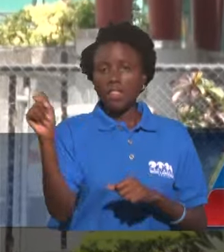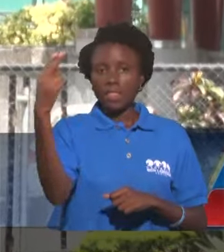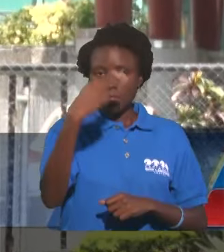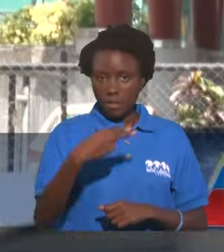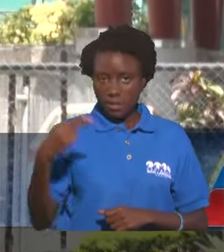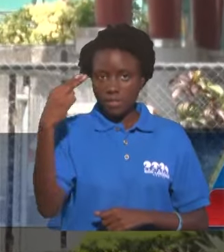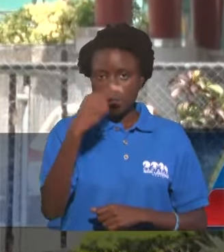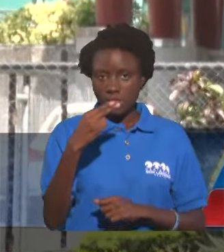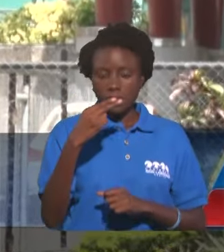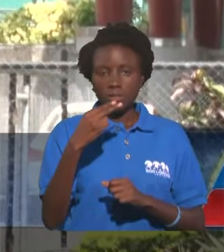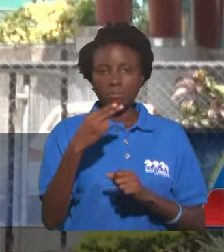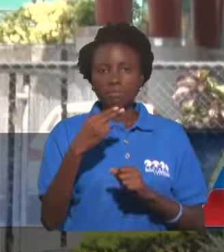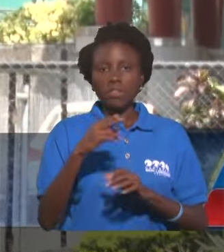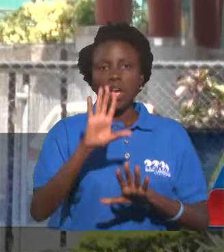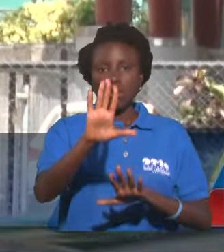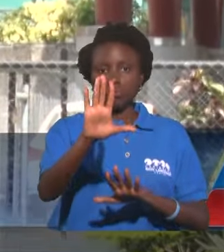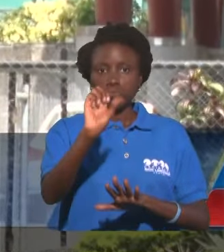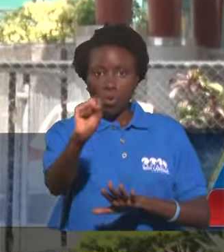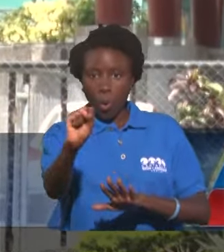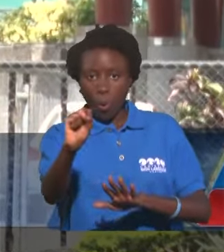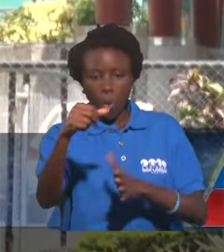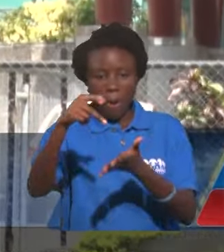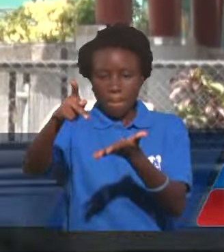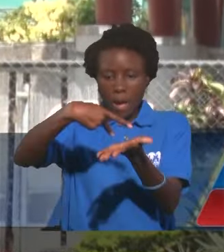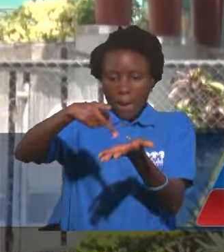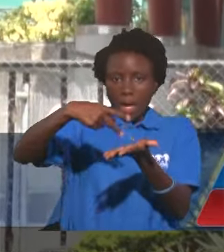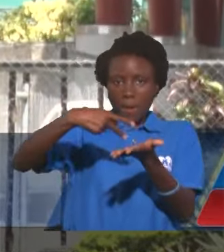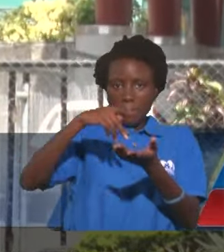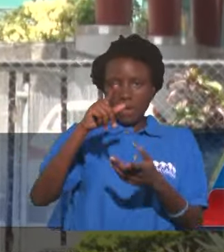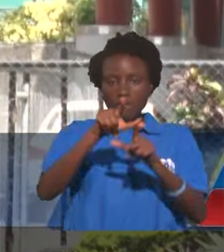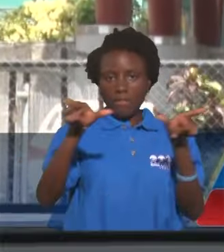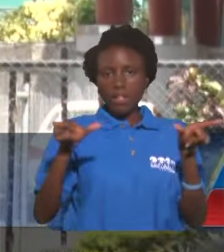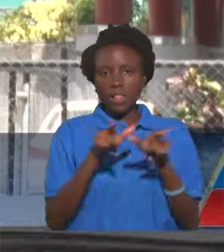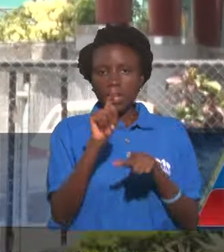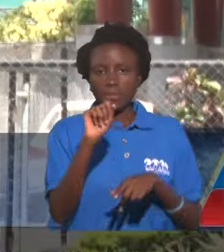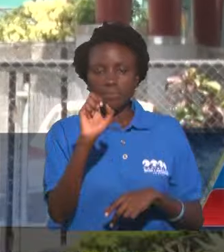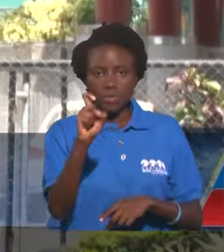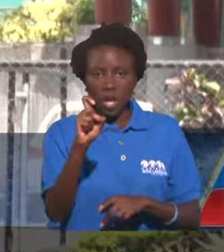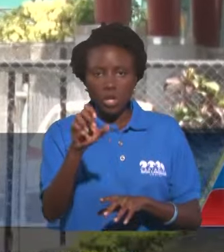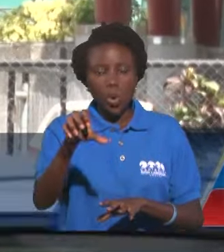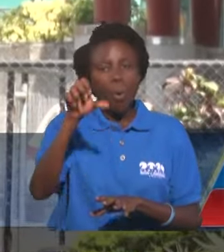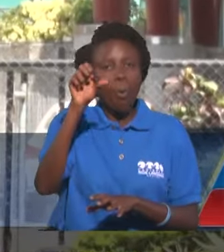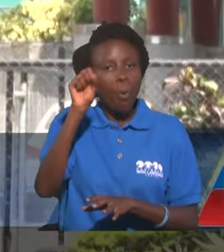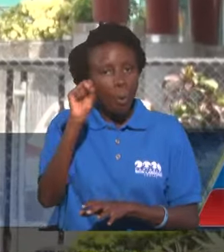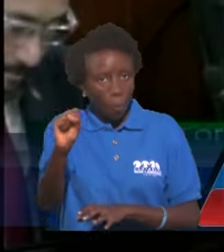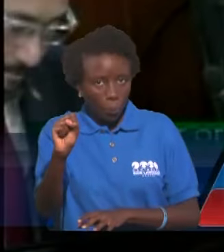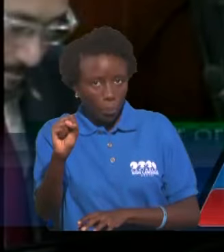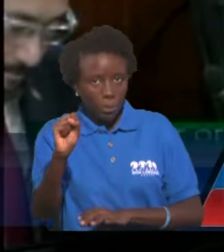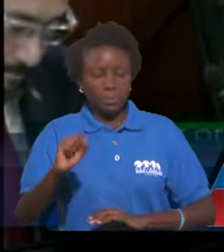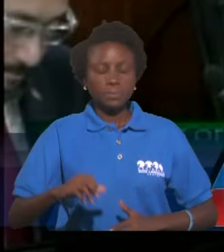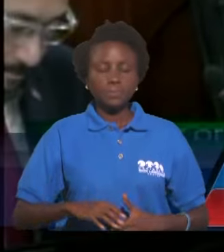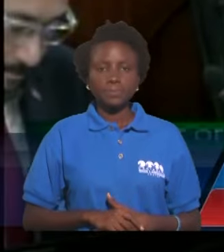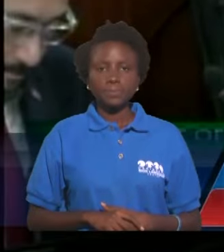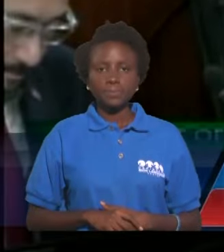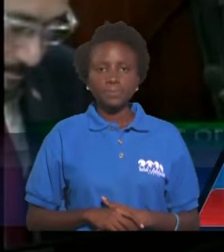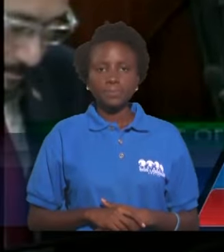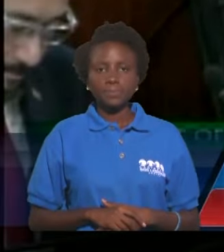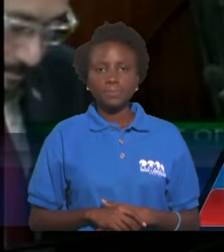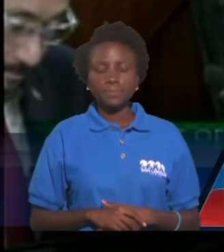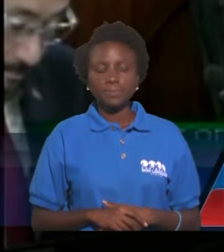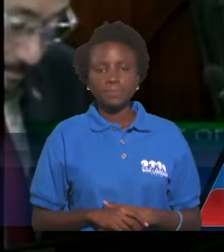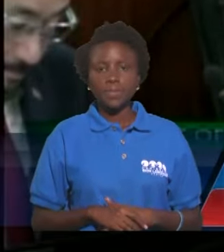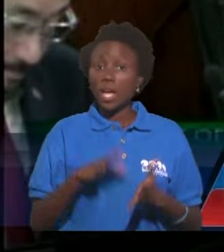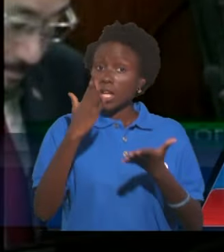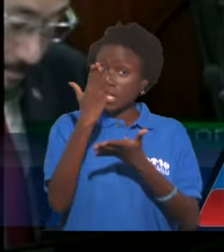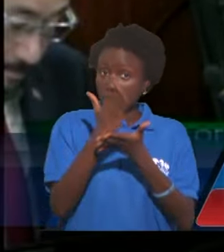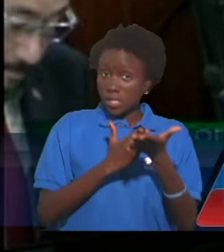Thursday, indicating the suspension of payments for property tax, were not authorized by the Ministry of Finance. That some of the